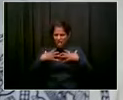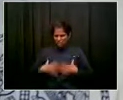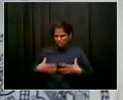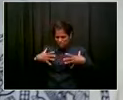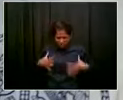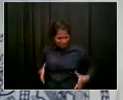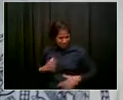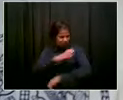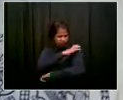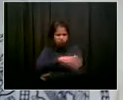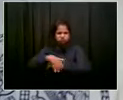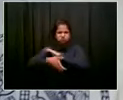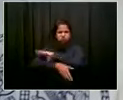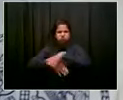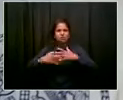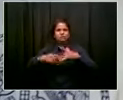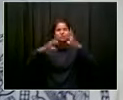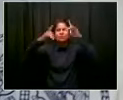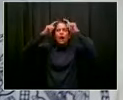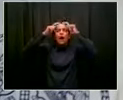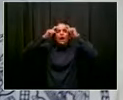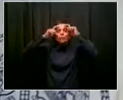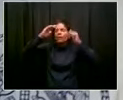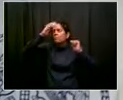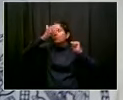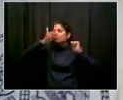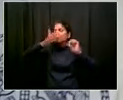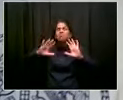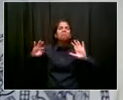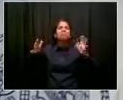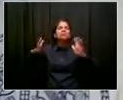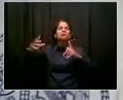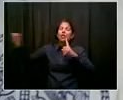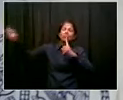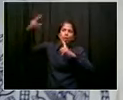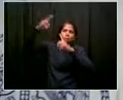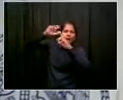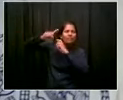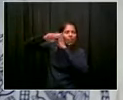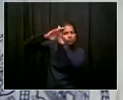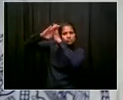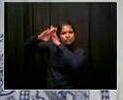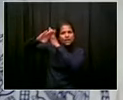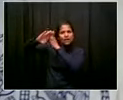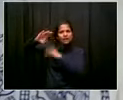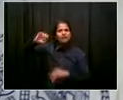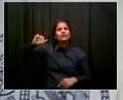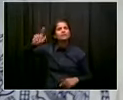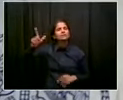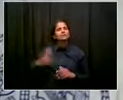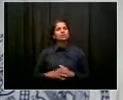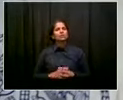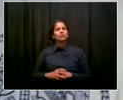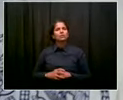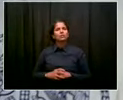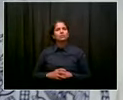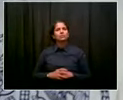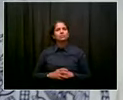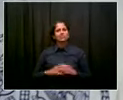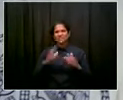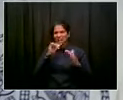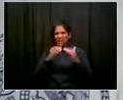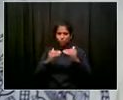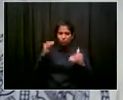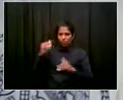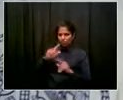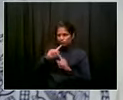is a not a overly dramatic action to simply provide some protection to officers what we need to do is have folks who have a disagreement not